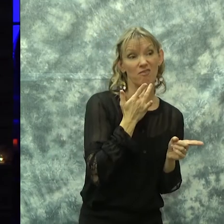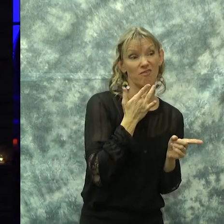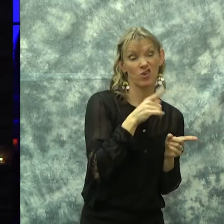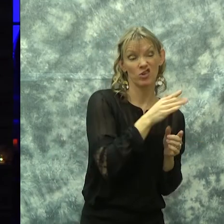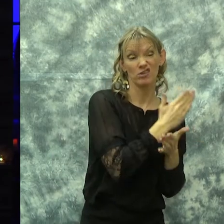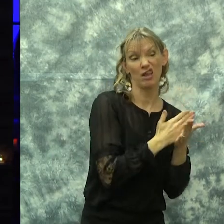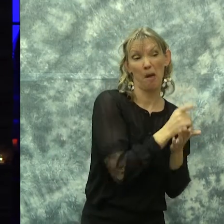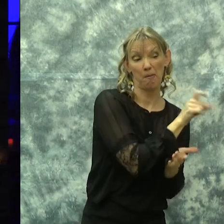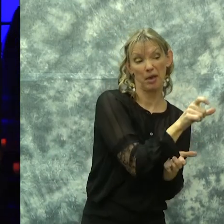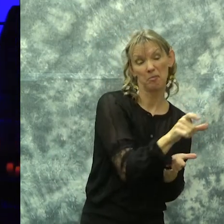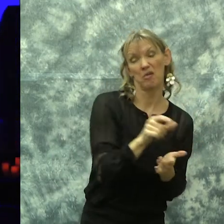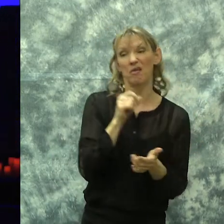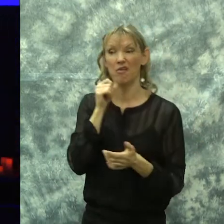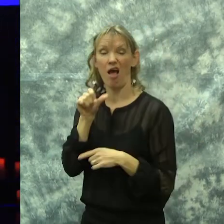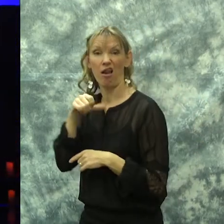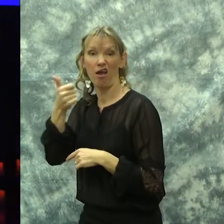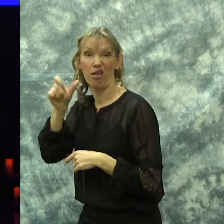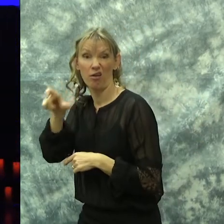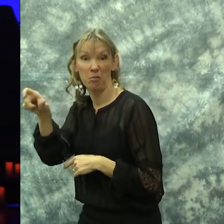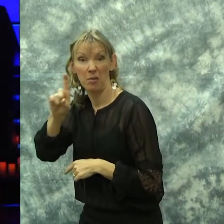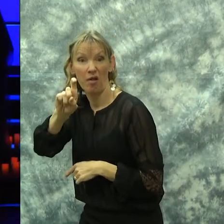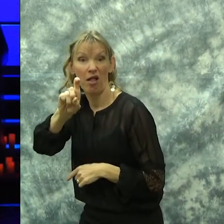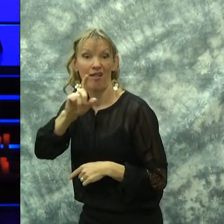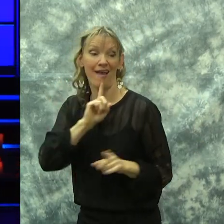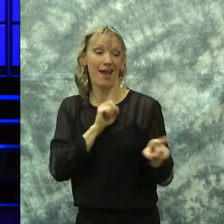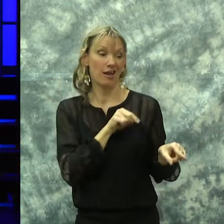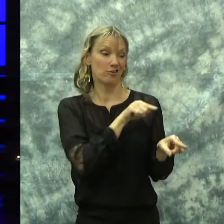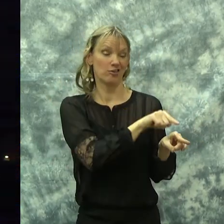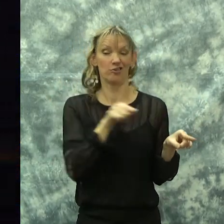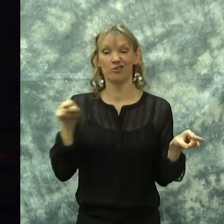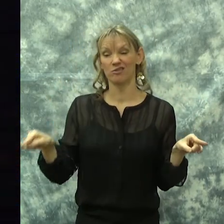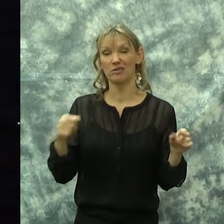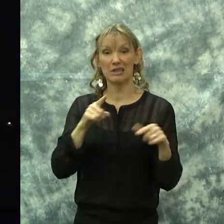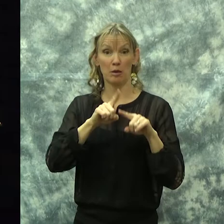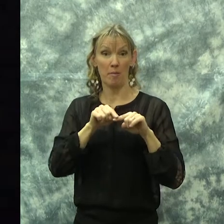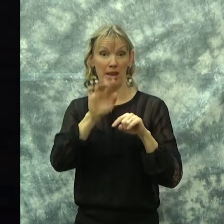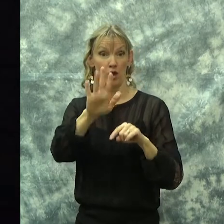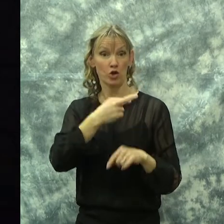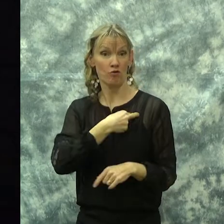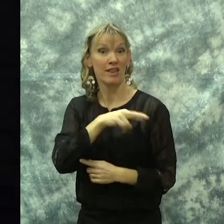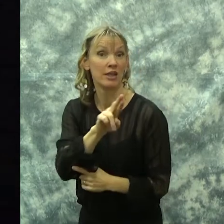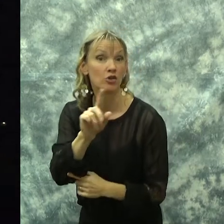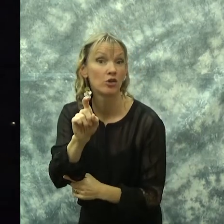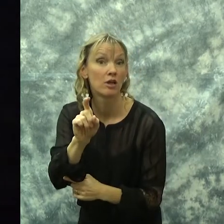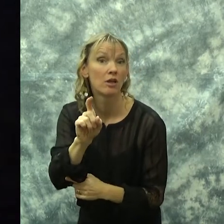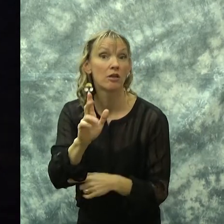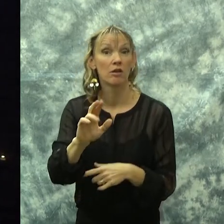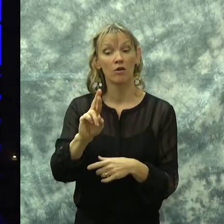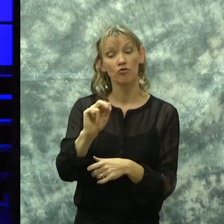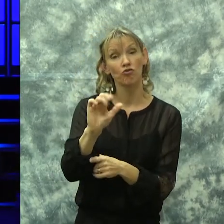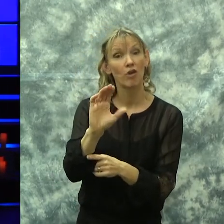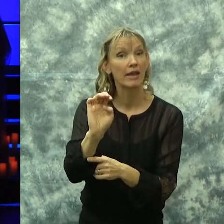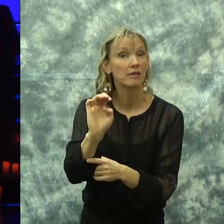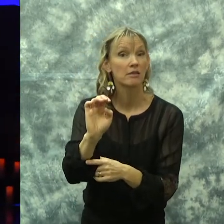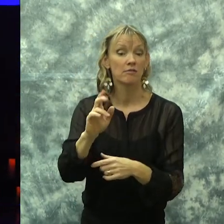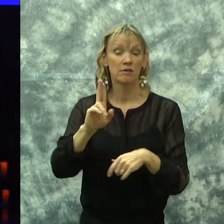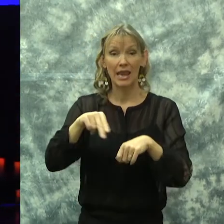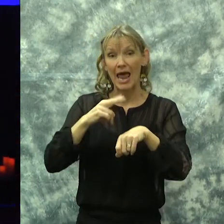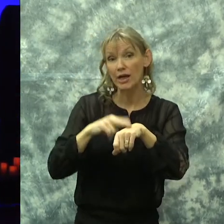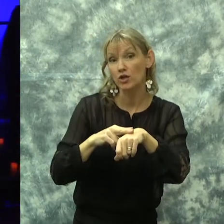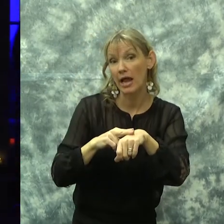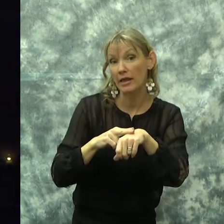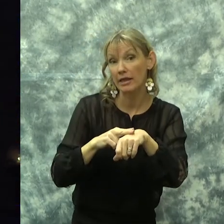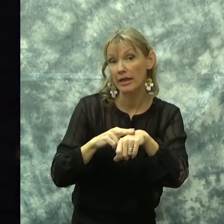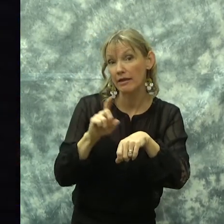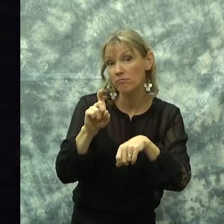some and not others? Does he answer your prayers based upon what religion you are, or what race you are, or what